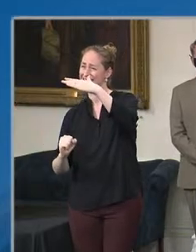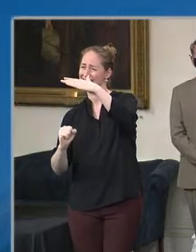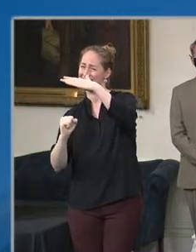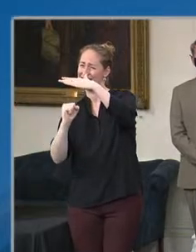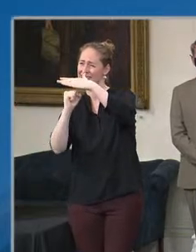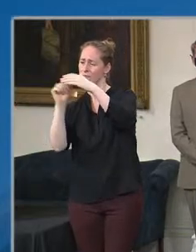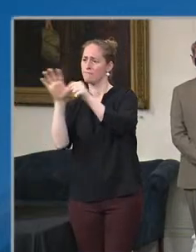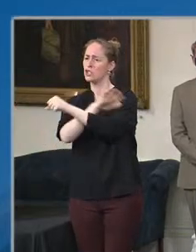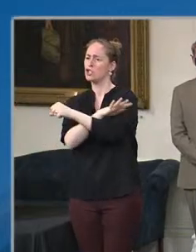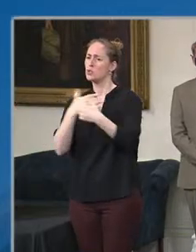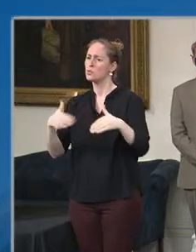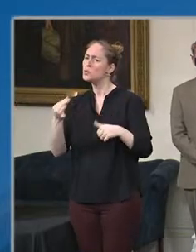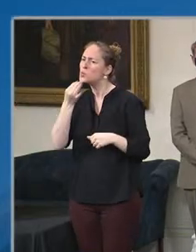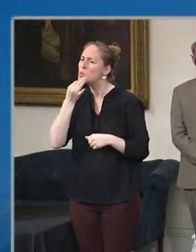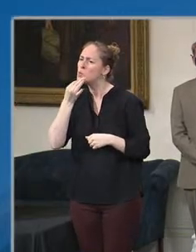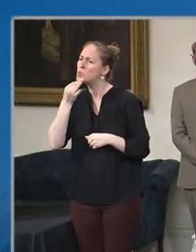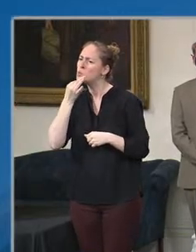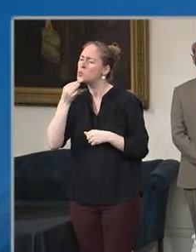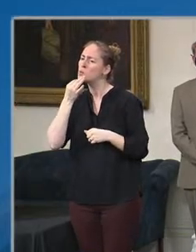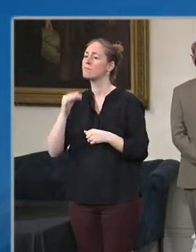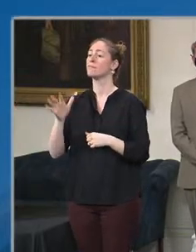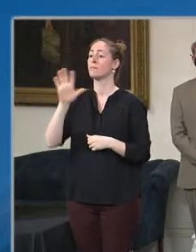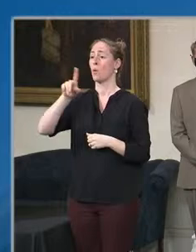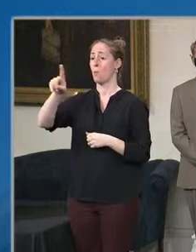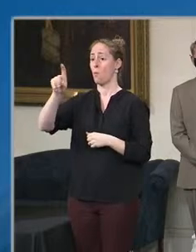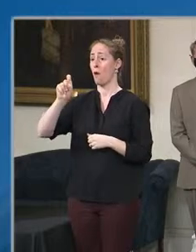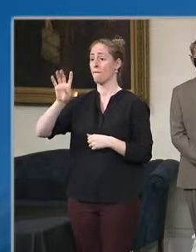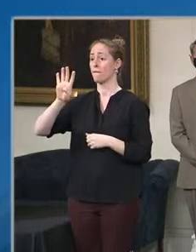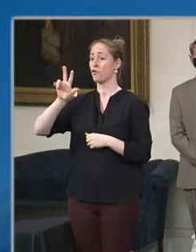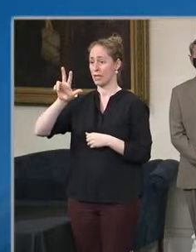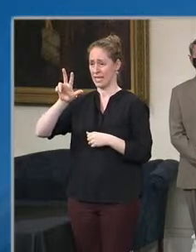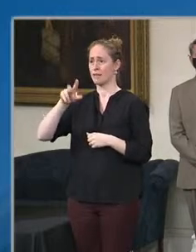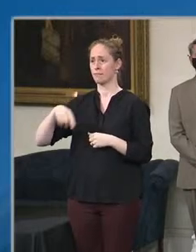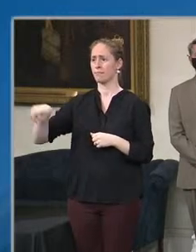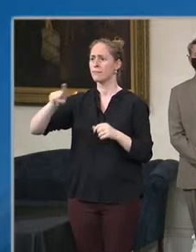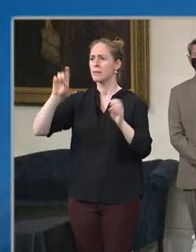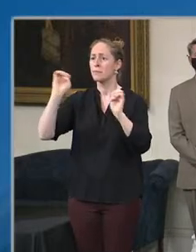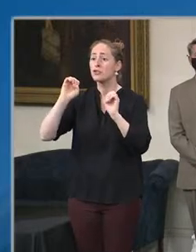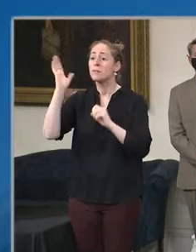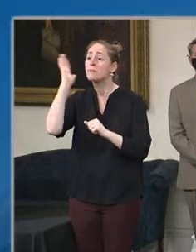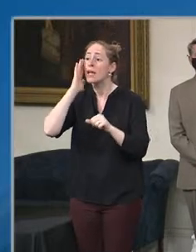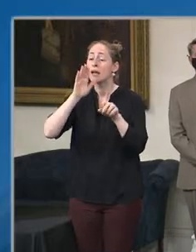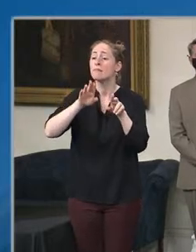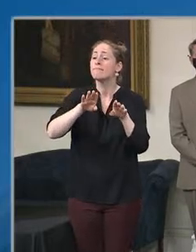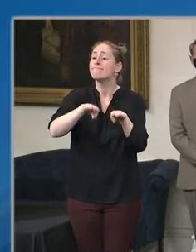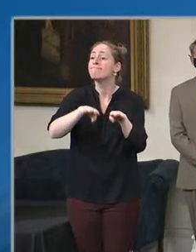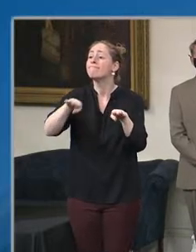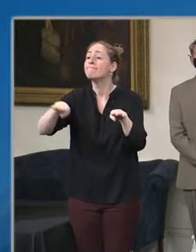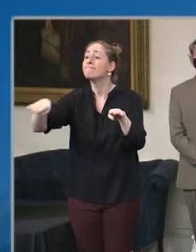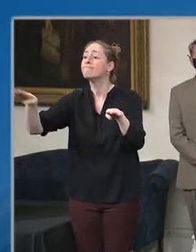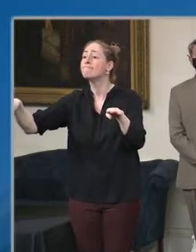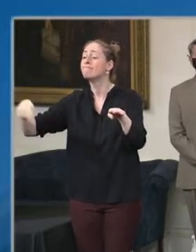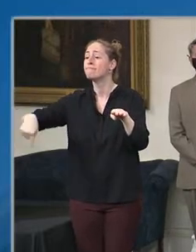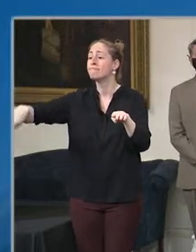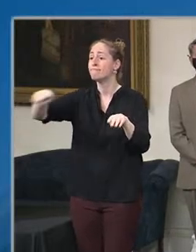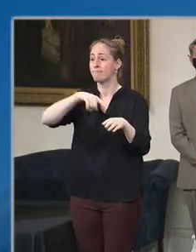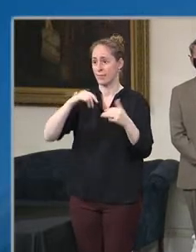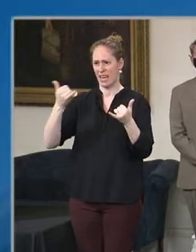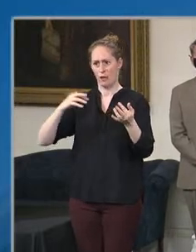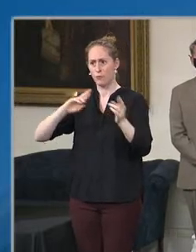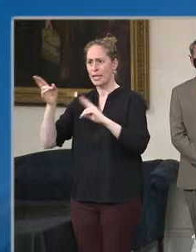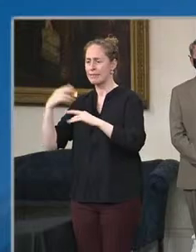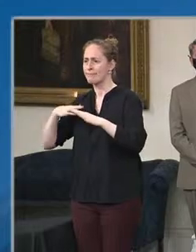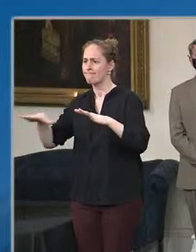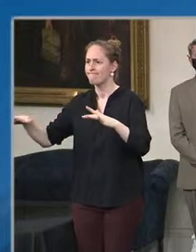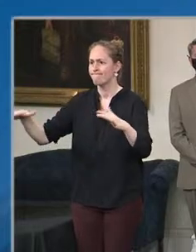143 surge beds are currently in use at the alternate care sites we added this spring.